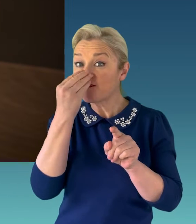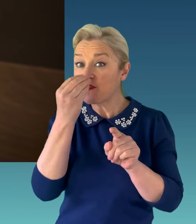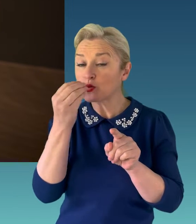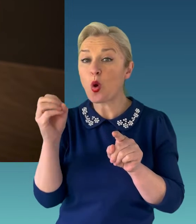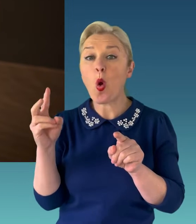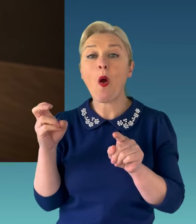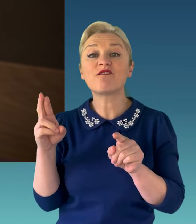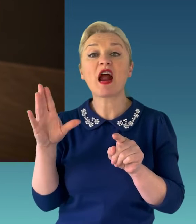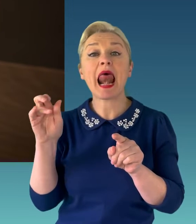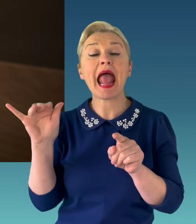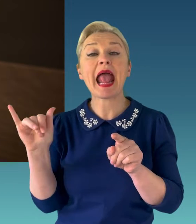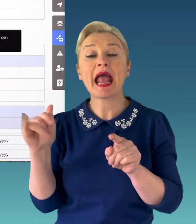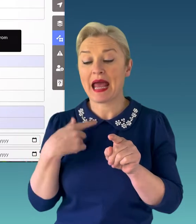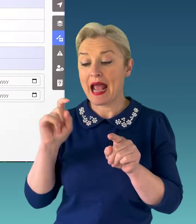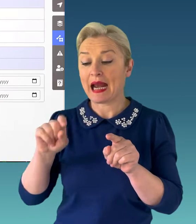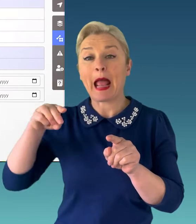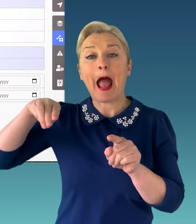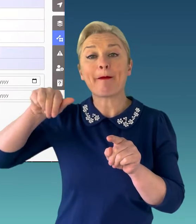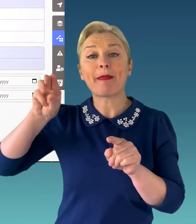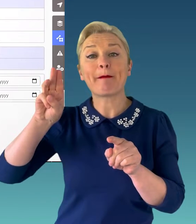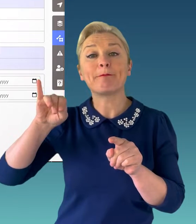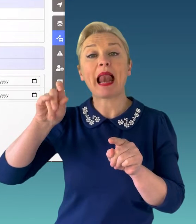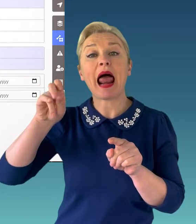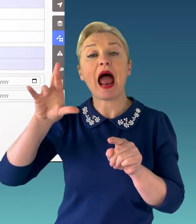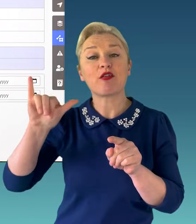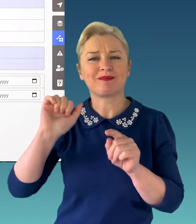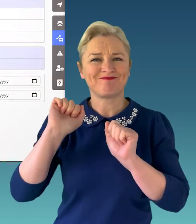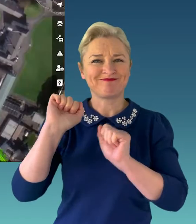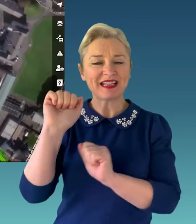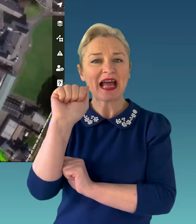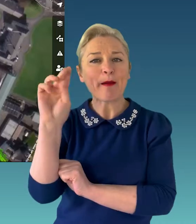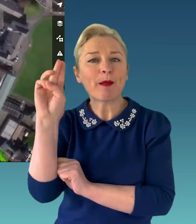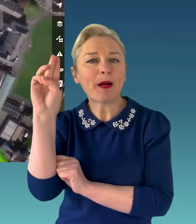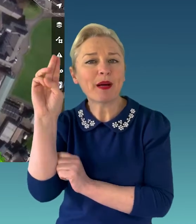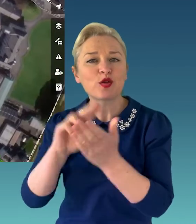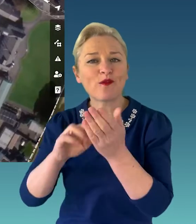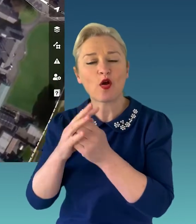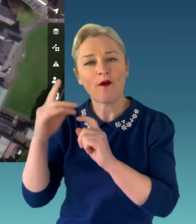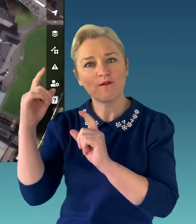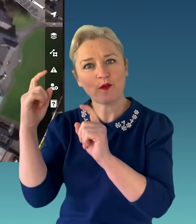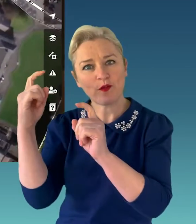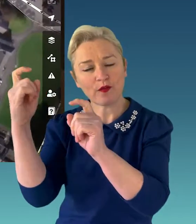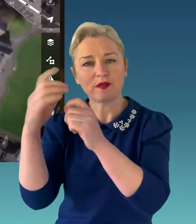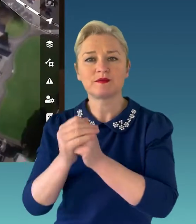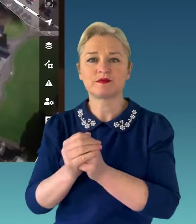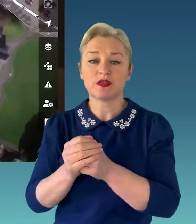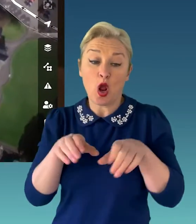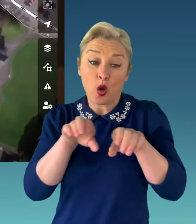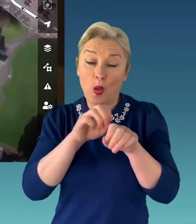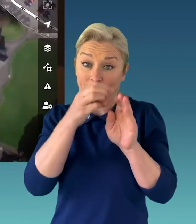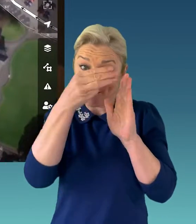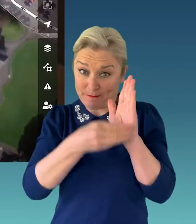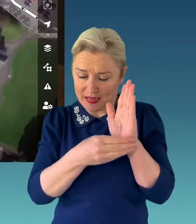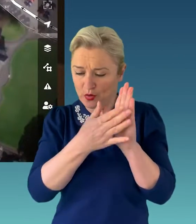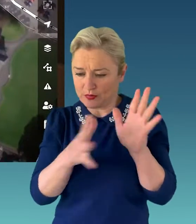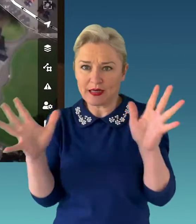Overlay and click Mapillary, which is the app used to take the photos. I'll close the Map Data menu, and all of these